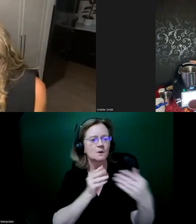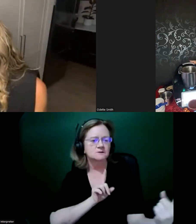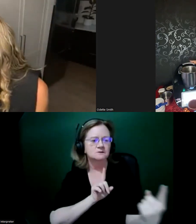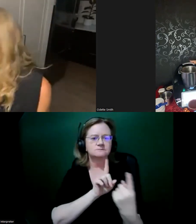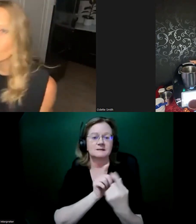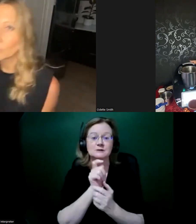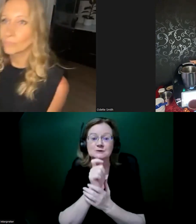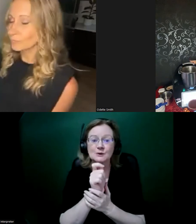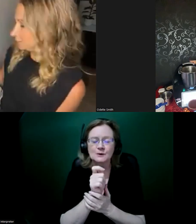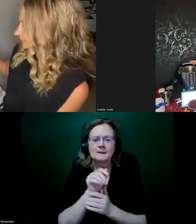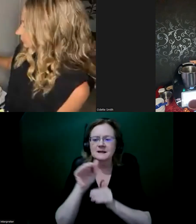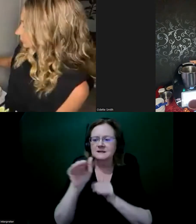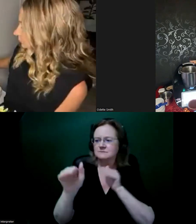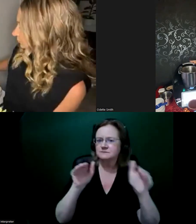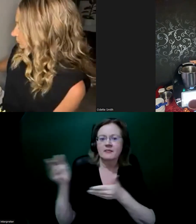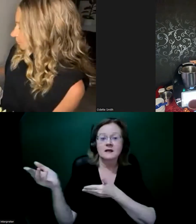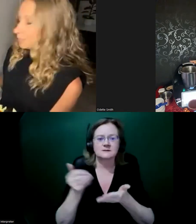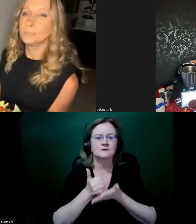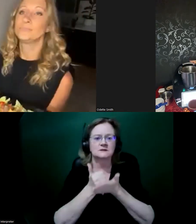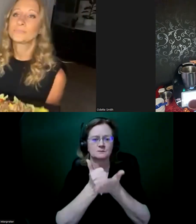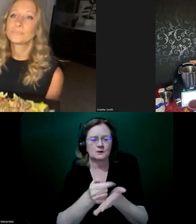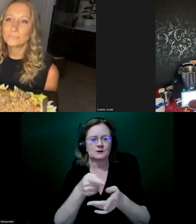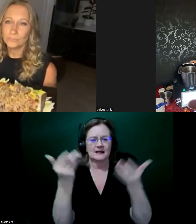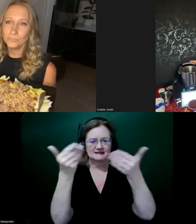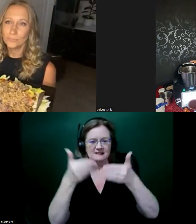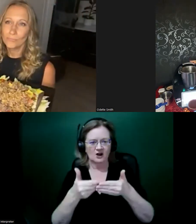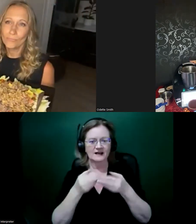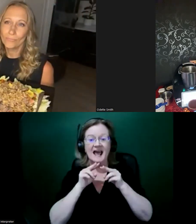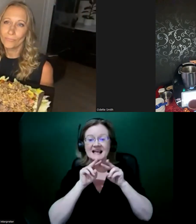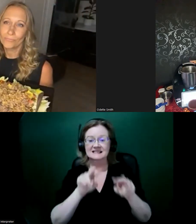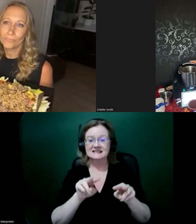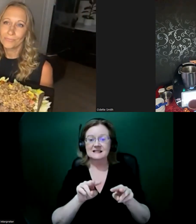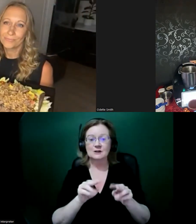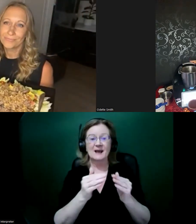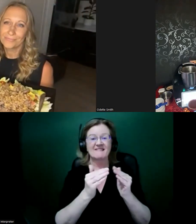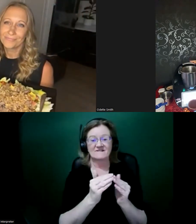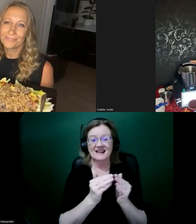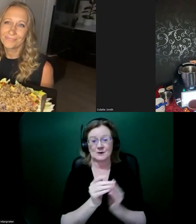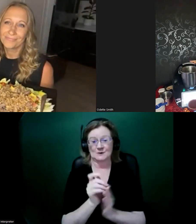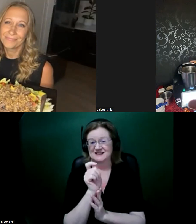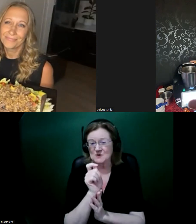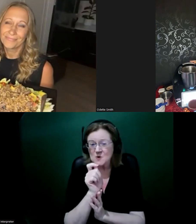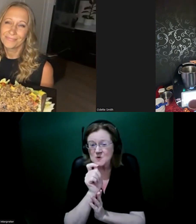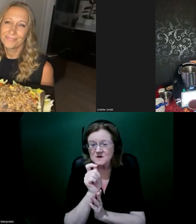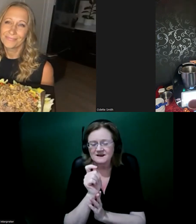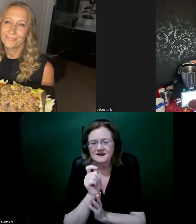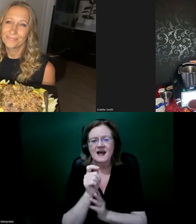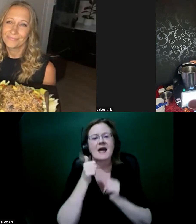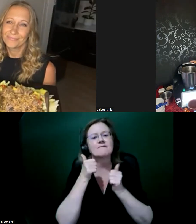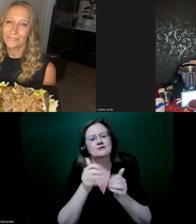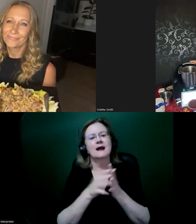who are here to support you tonight, and we will see you in a venue very, very soon. Have a great weekend,